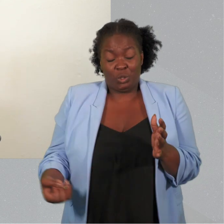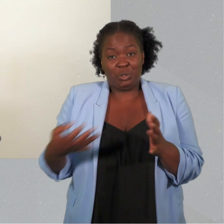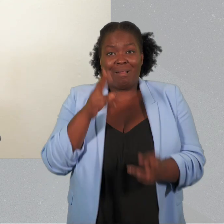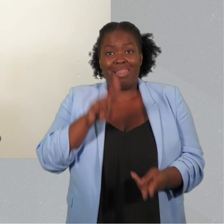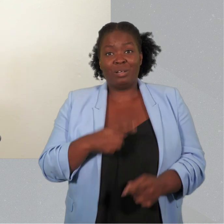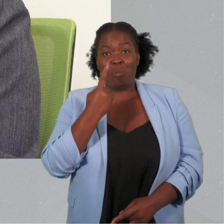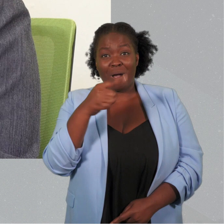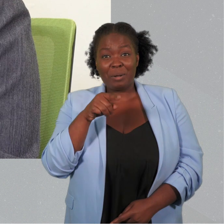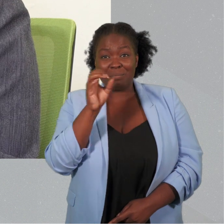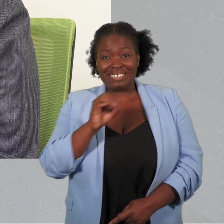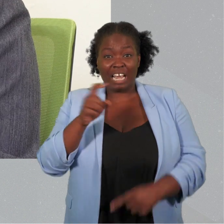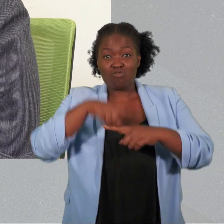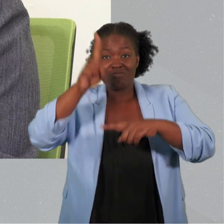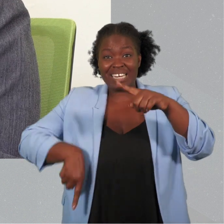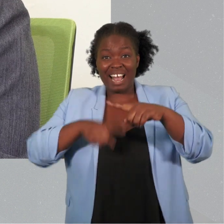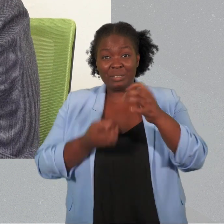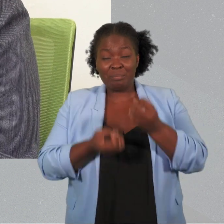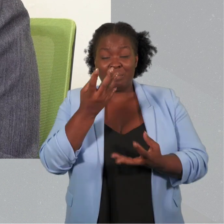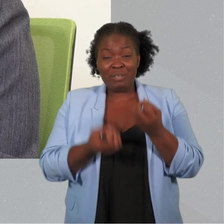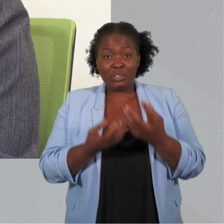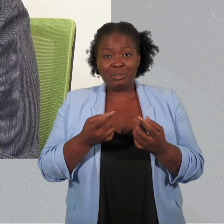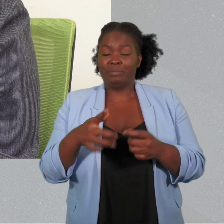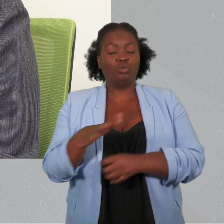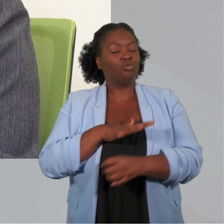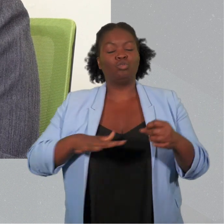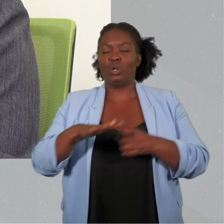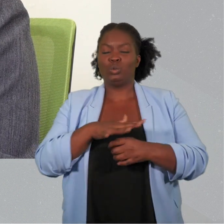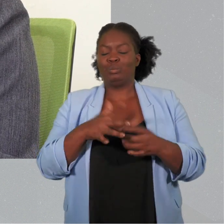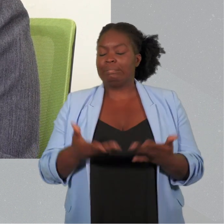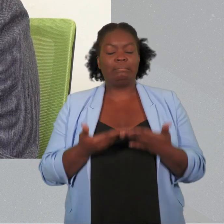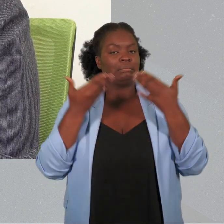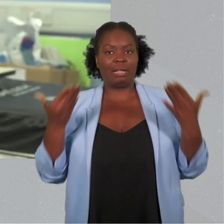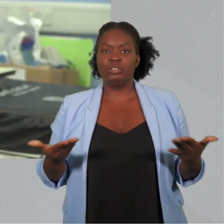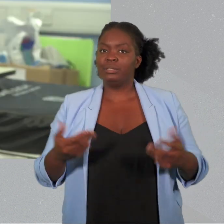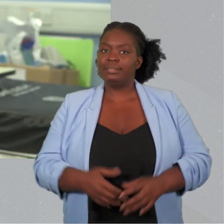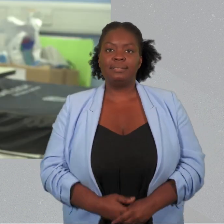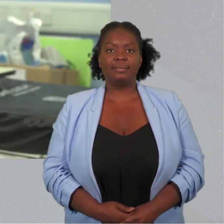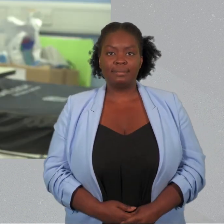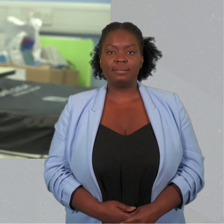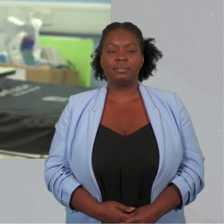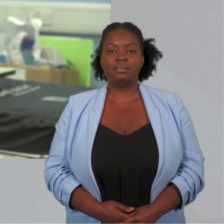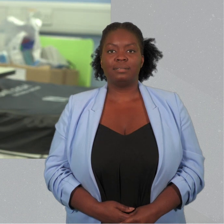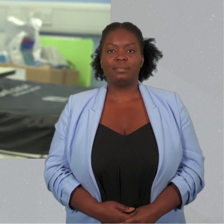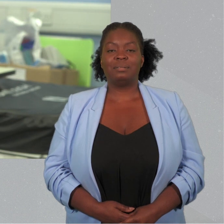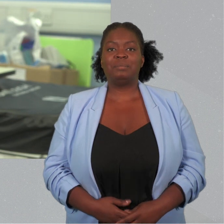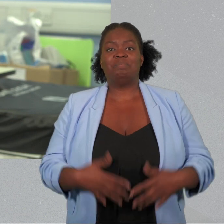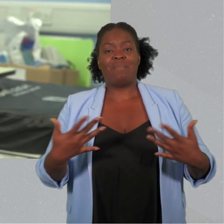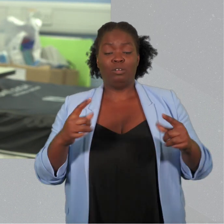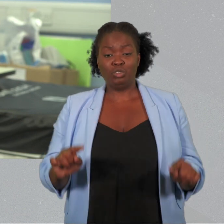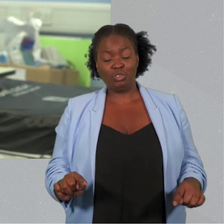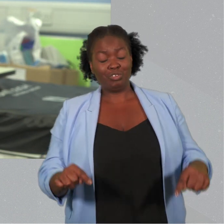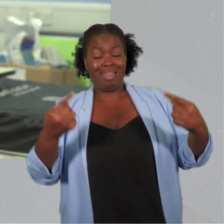gas emissions. That's the social injustice of the situation. One of the challenges is we don't see the